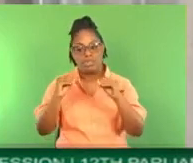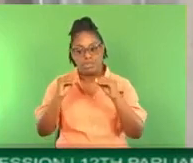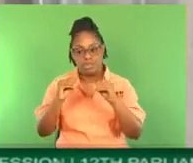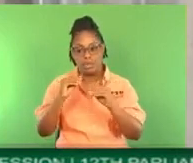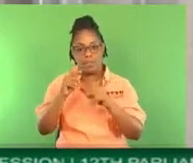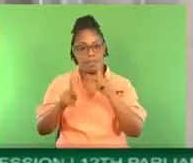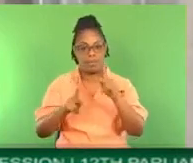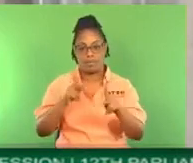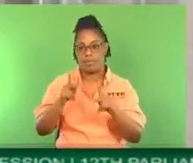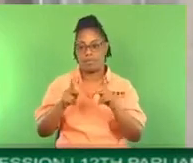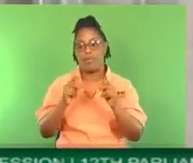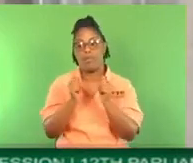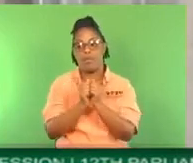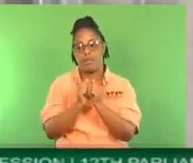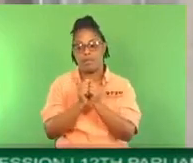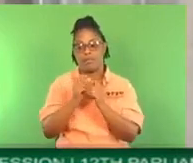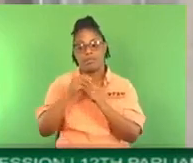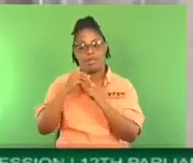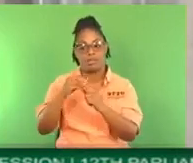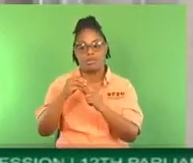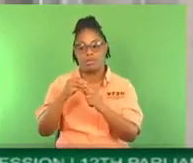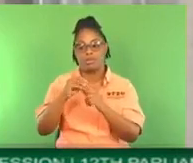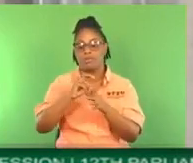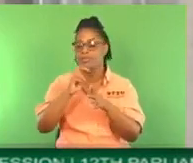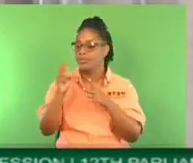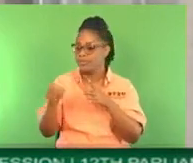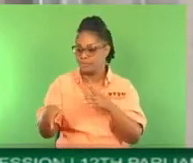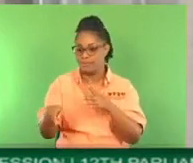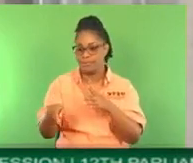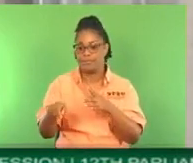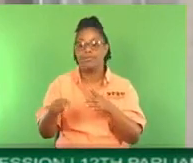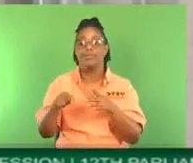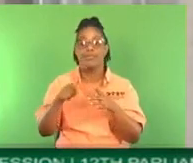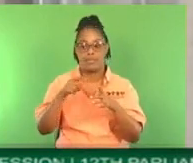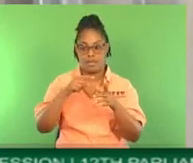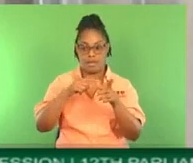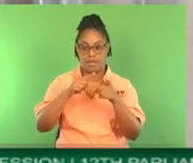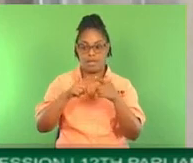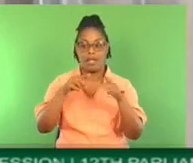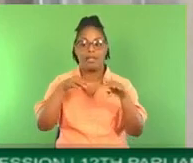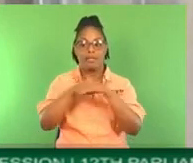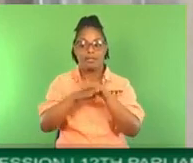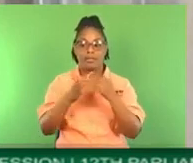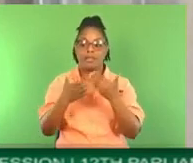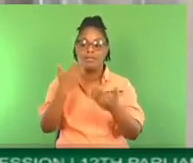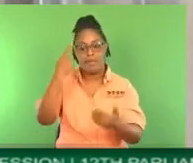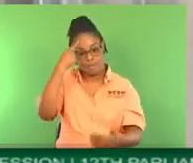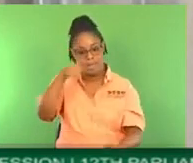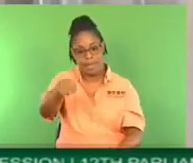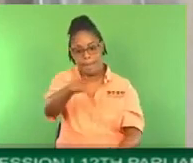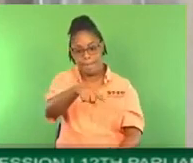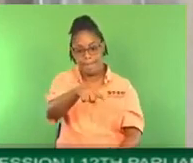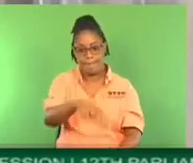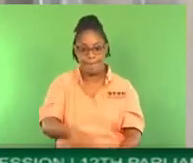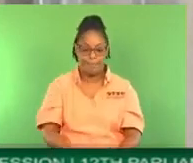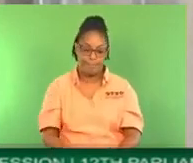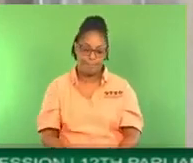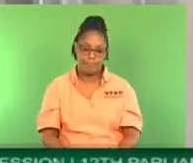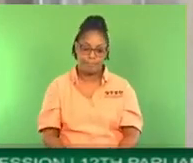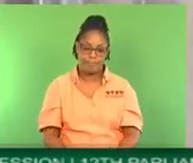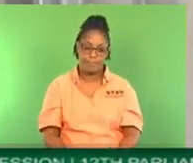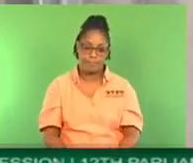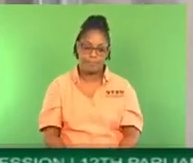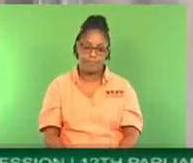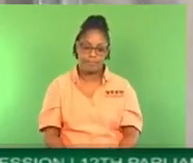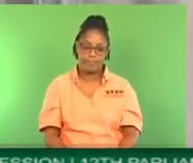more accessible and affordable. And I was most disappointed to note that such necessary interventions